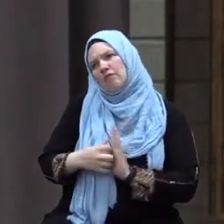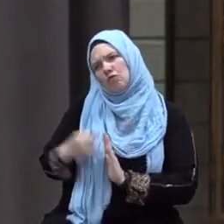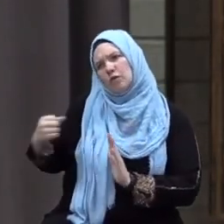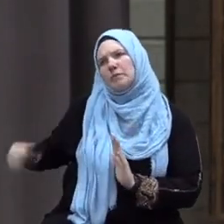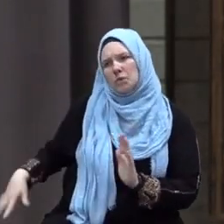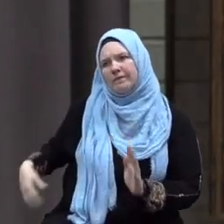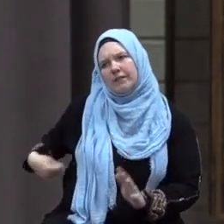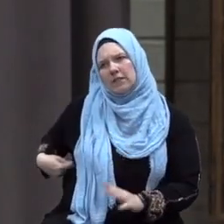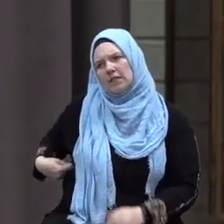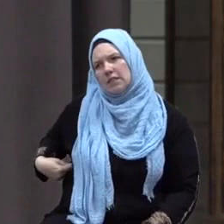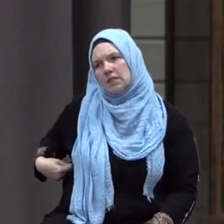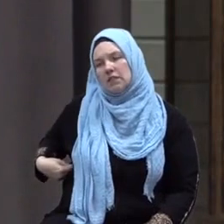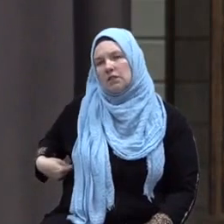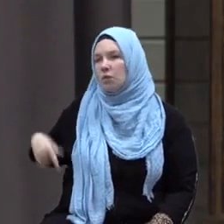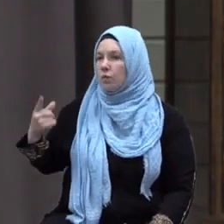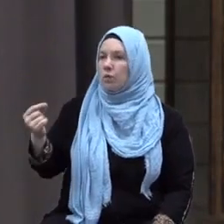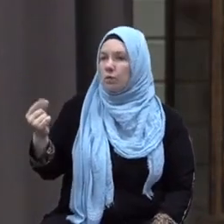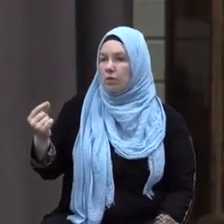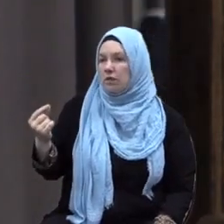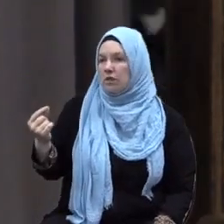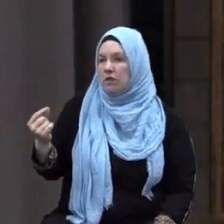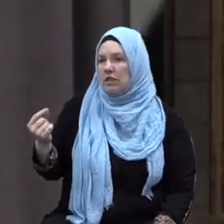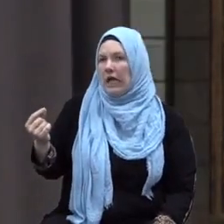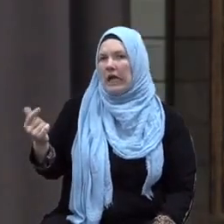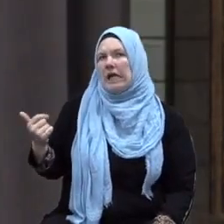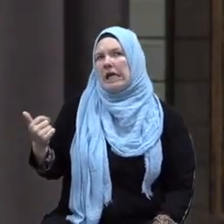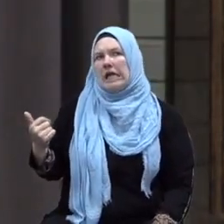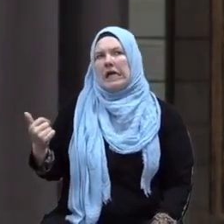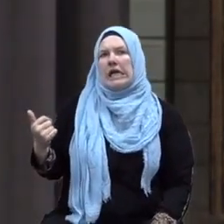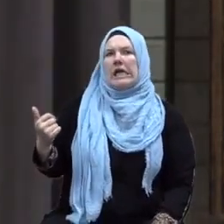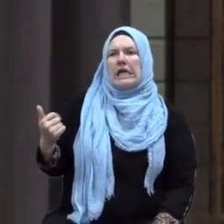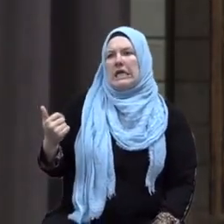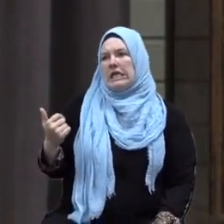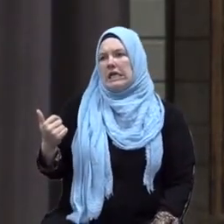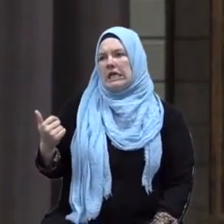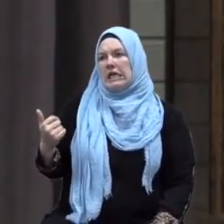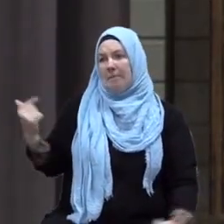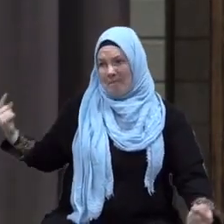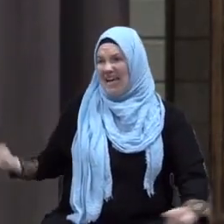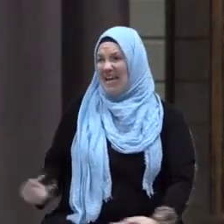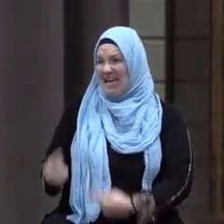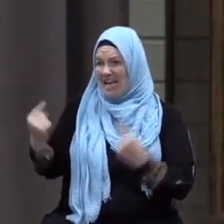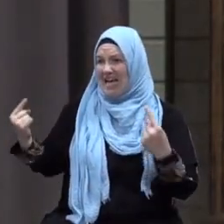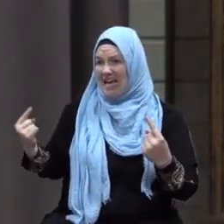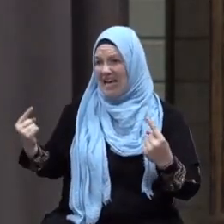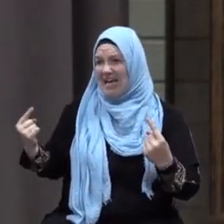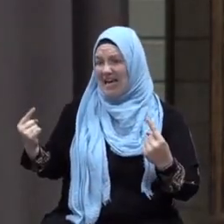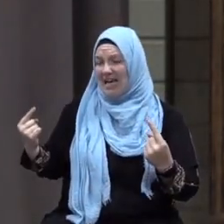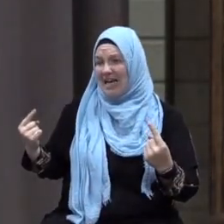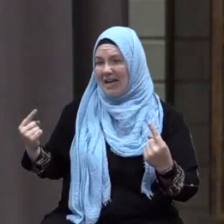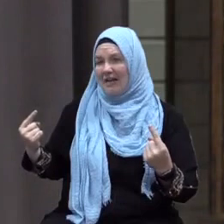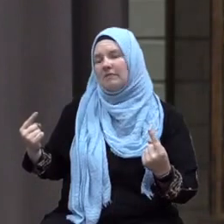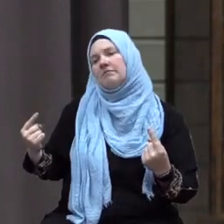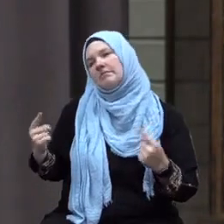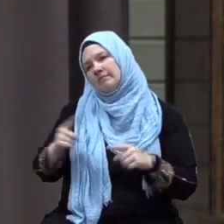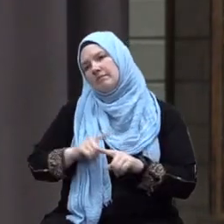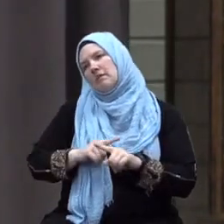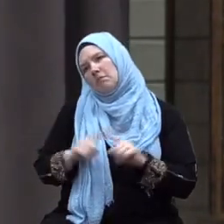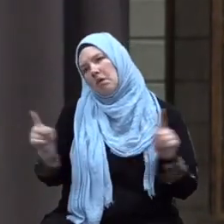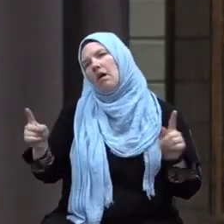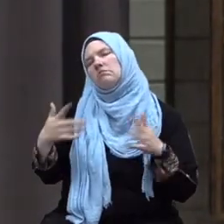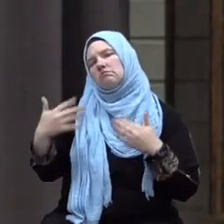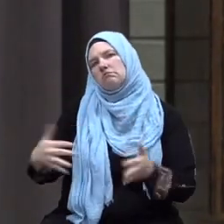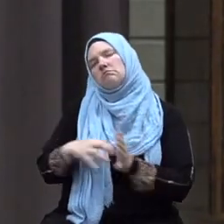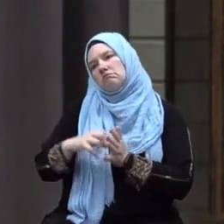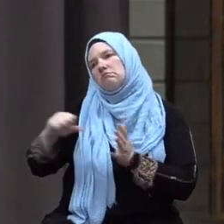it. What do? You remove it. Even though it's 50% of the plant